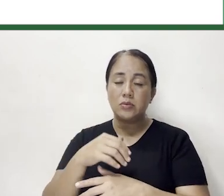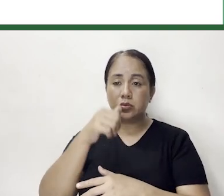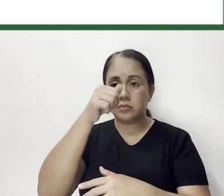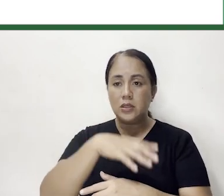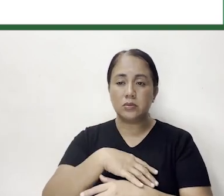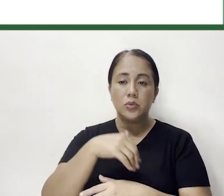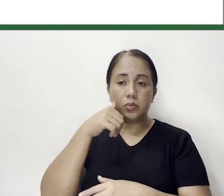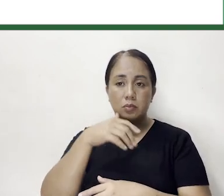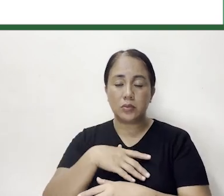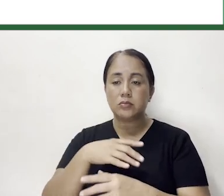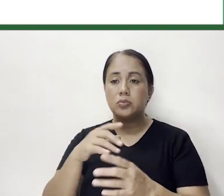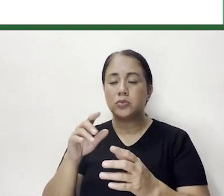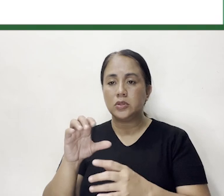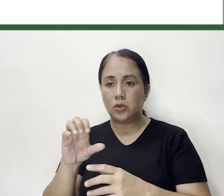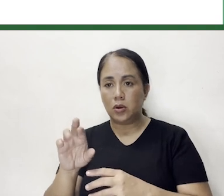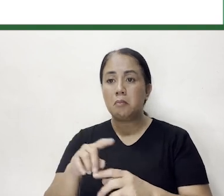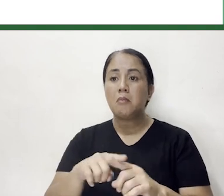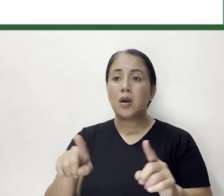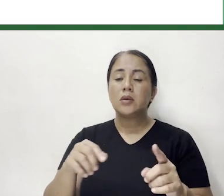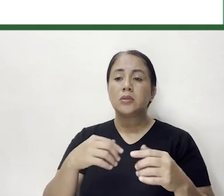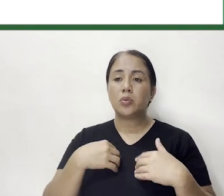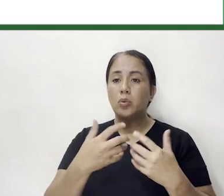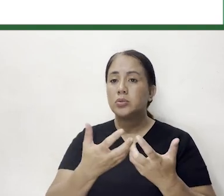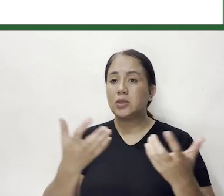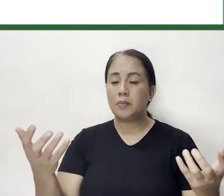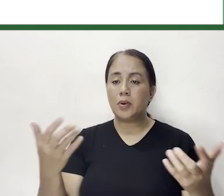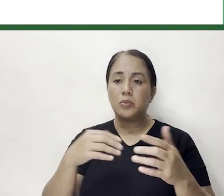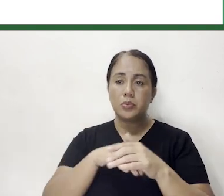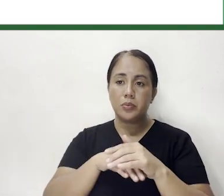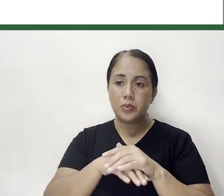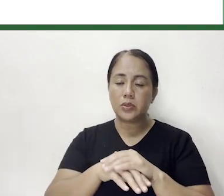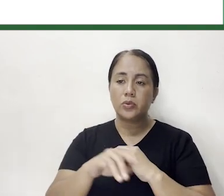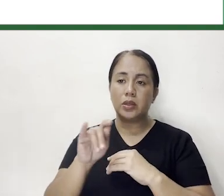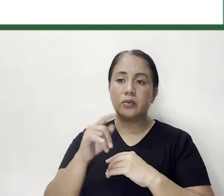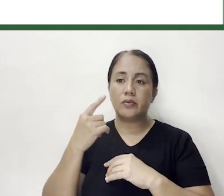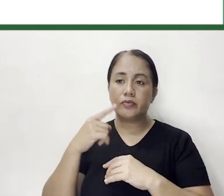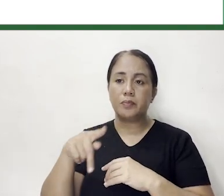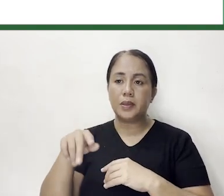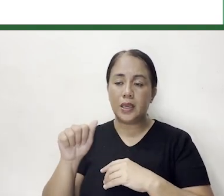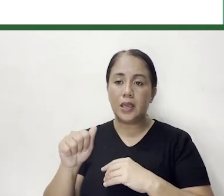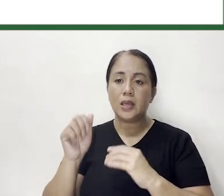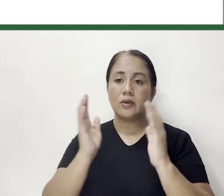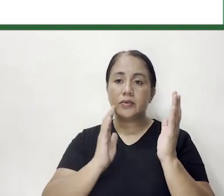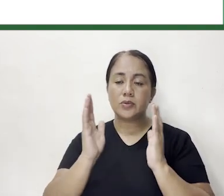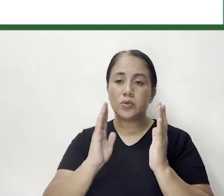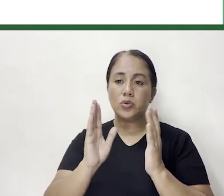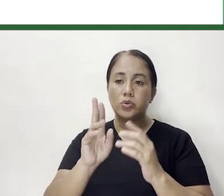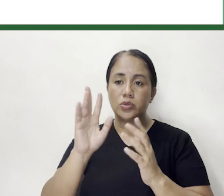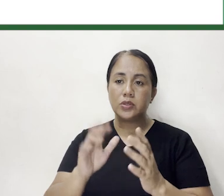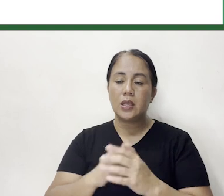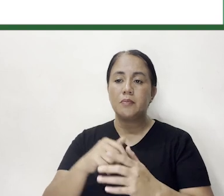female and male-assigned toilets. However, there's no spare accessible toilet for